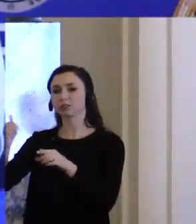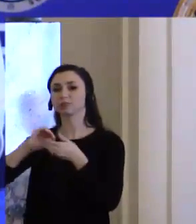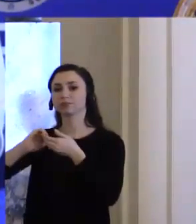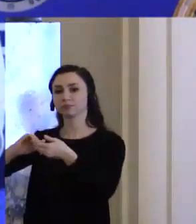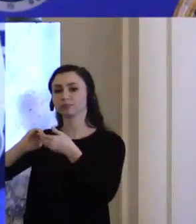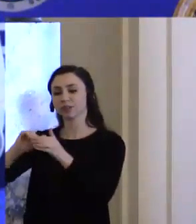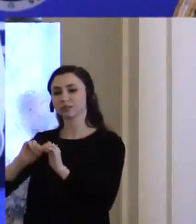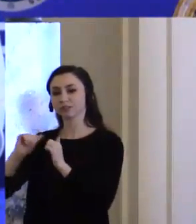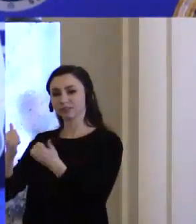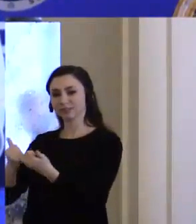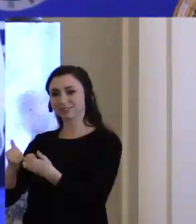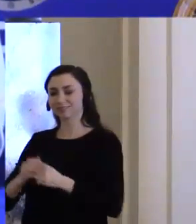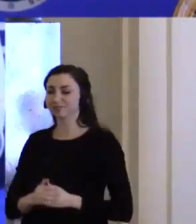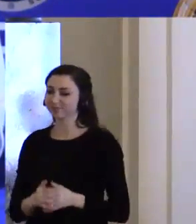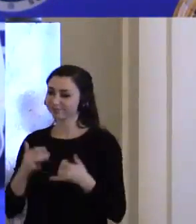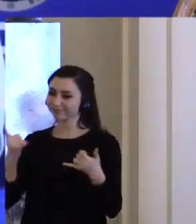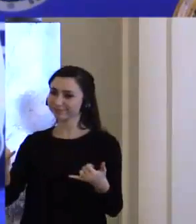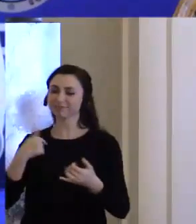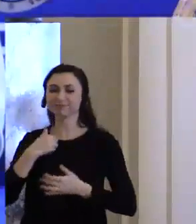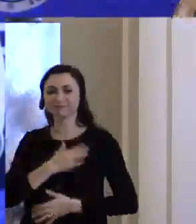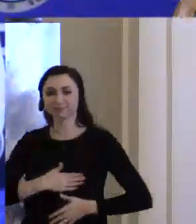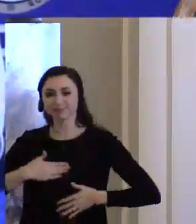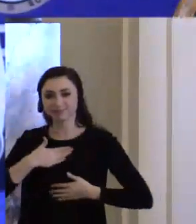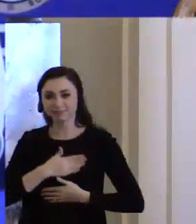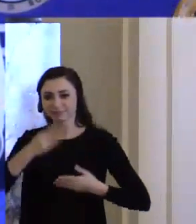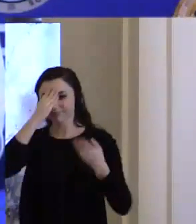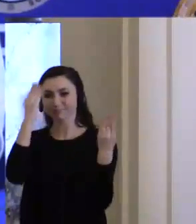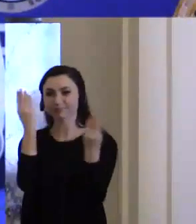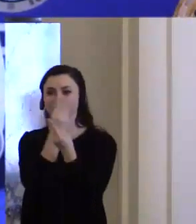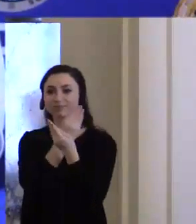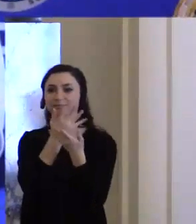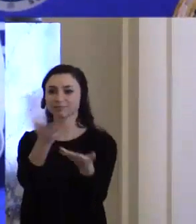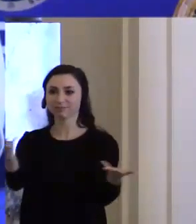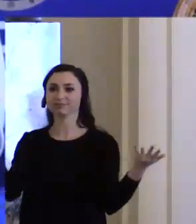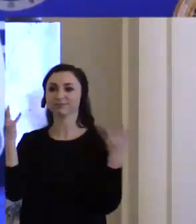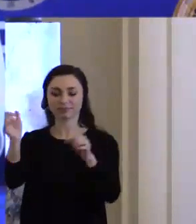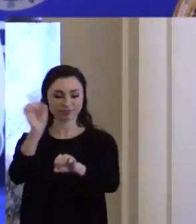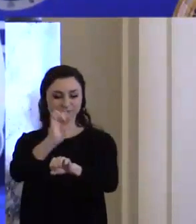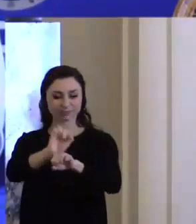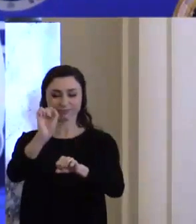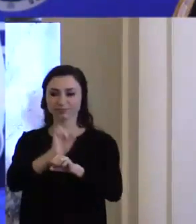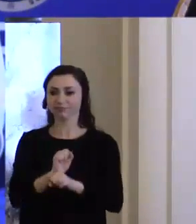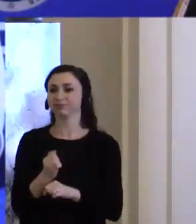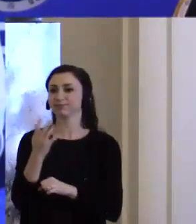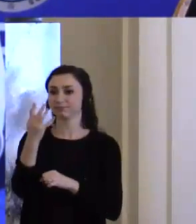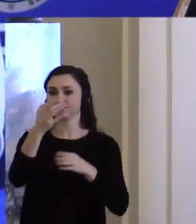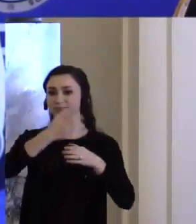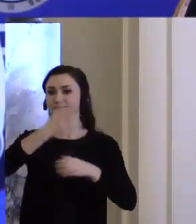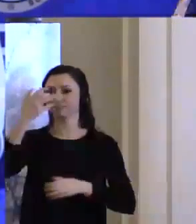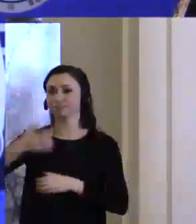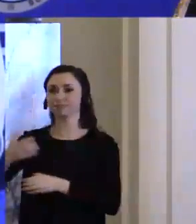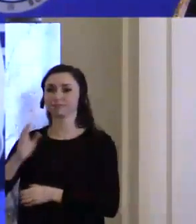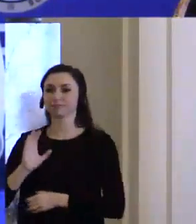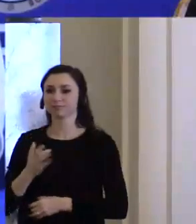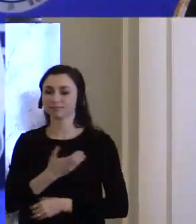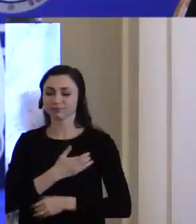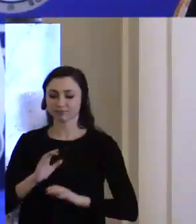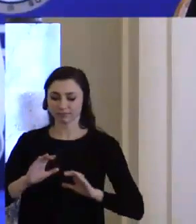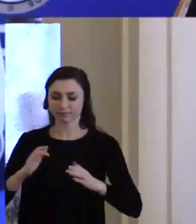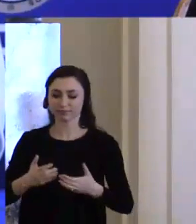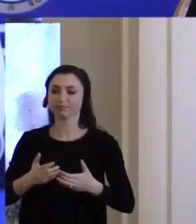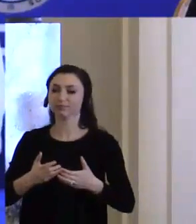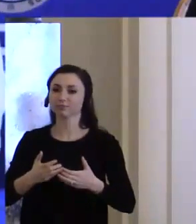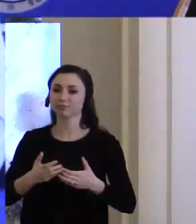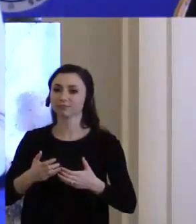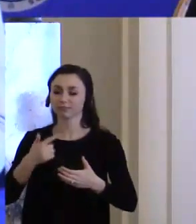Today, I am pleased to share that in working in all 4 pillars of our organization, I have been able to focus on